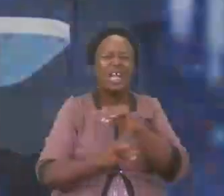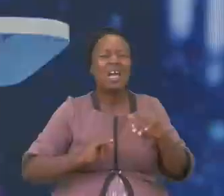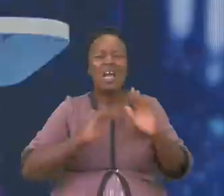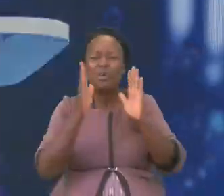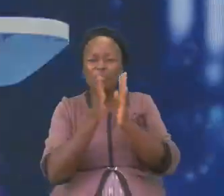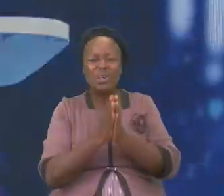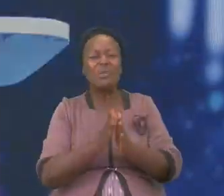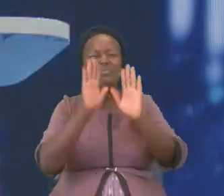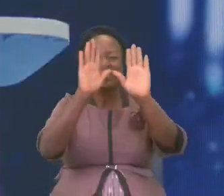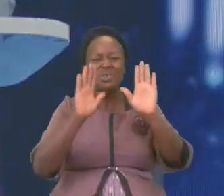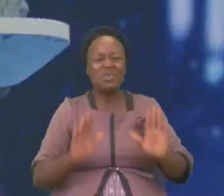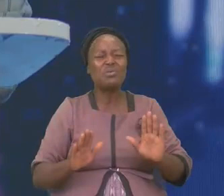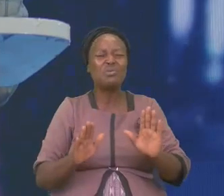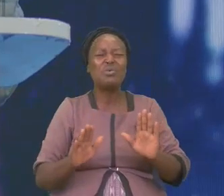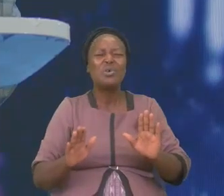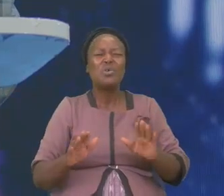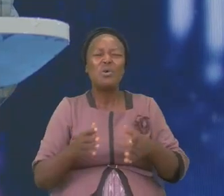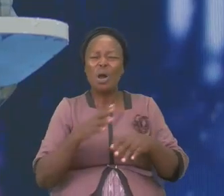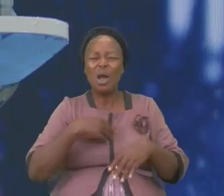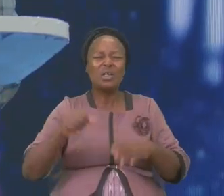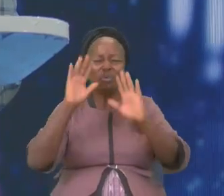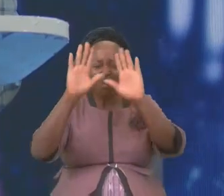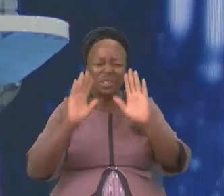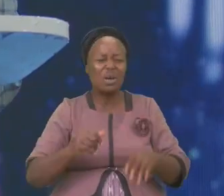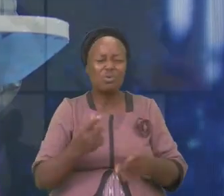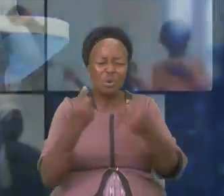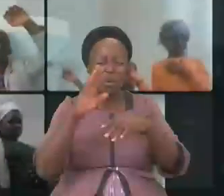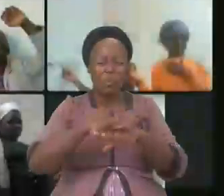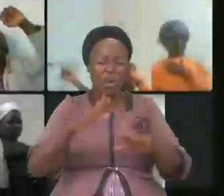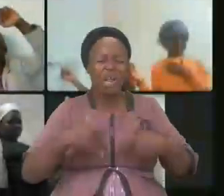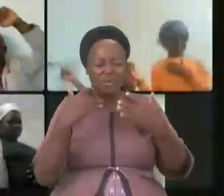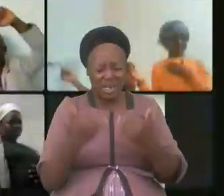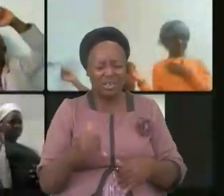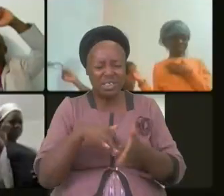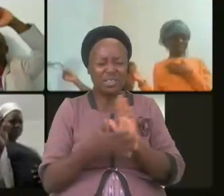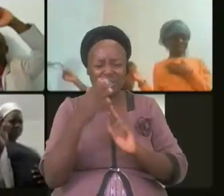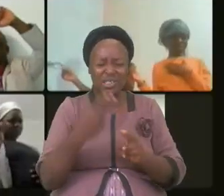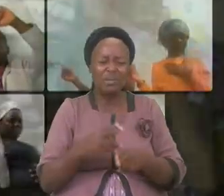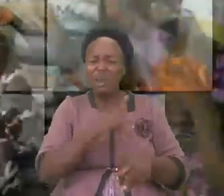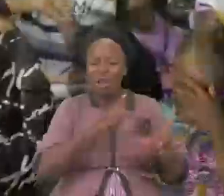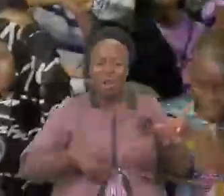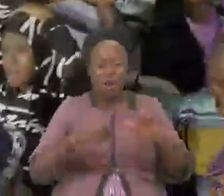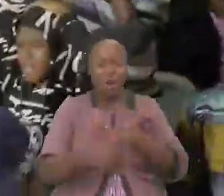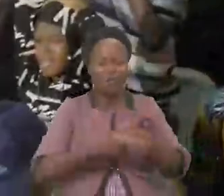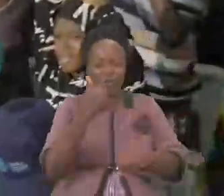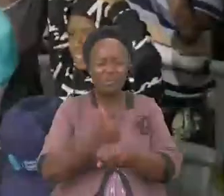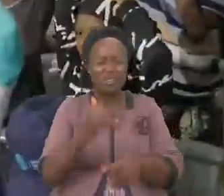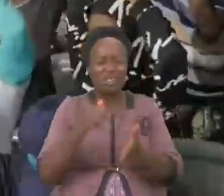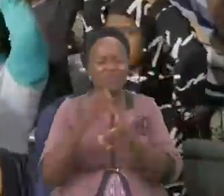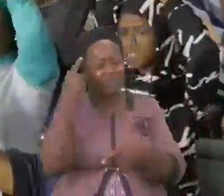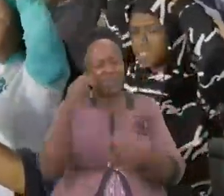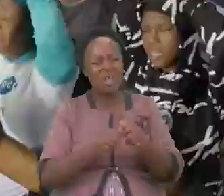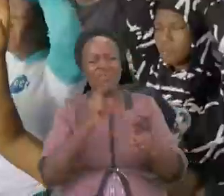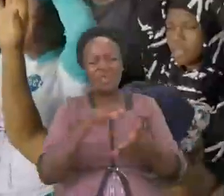right now. Lord, confirm it for everyone. Joy everywhere. Joy of